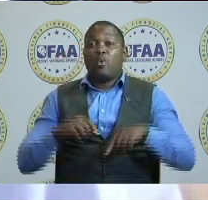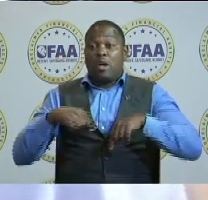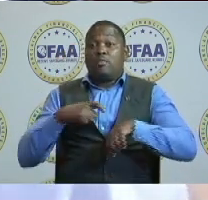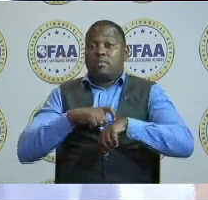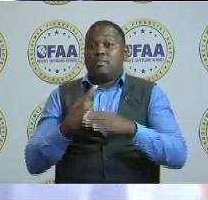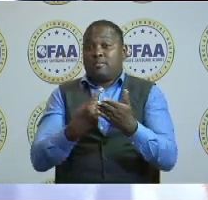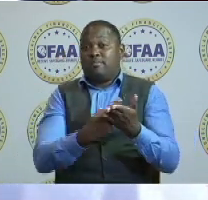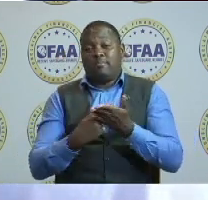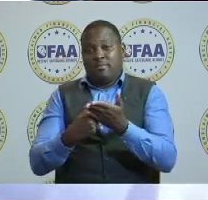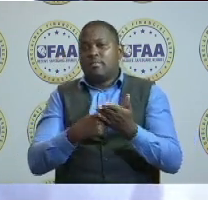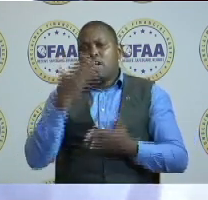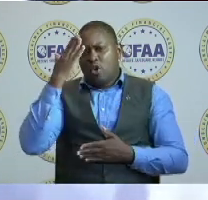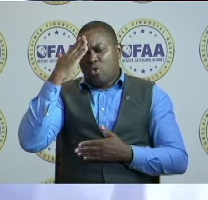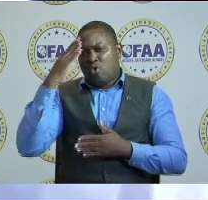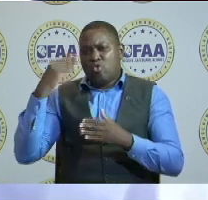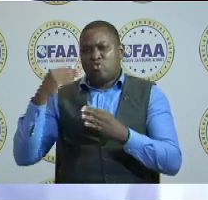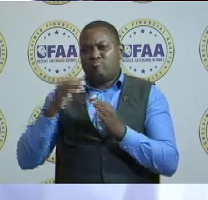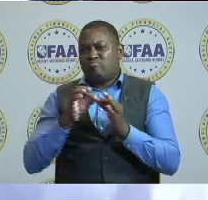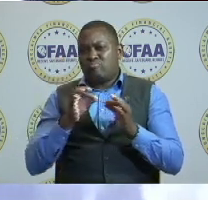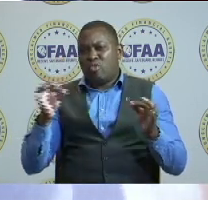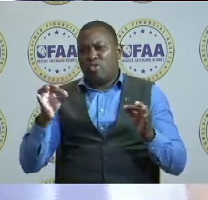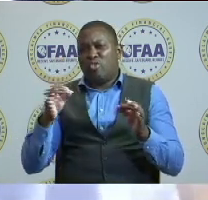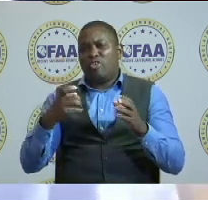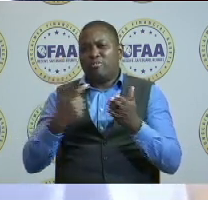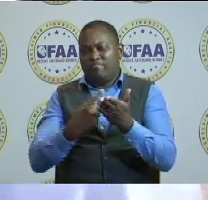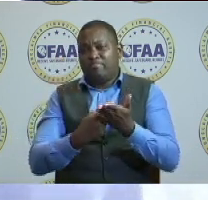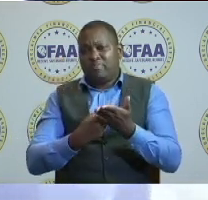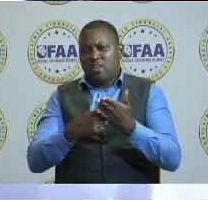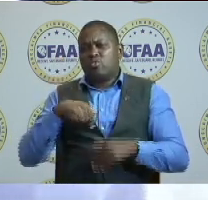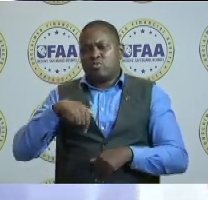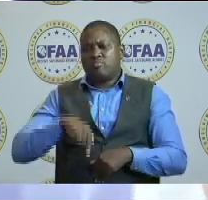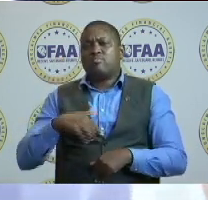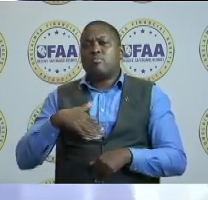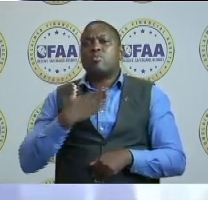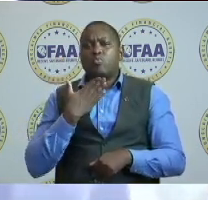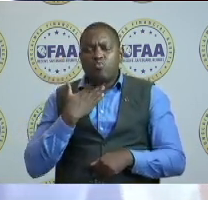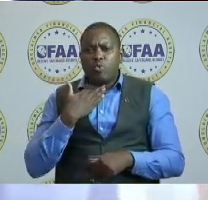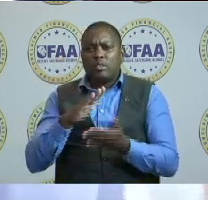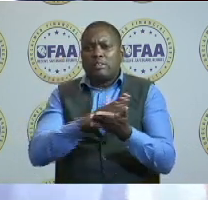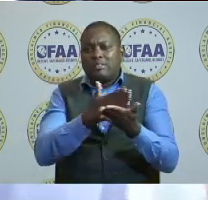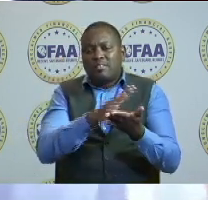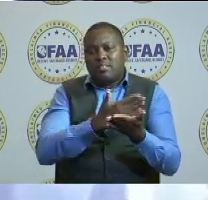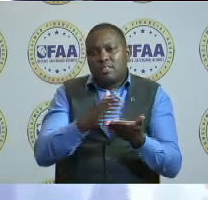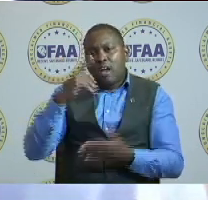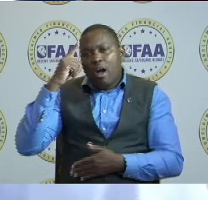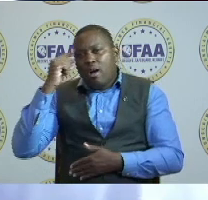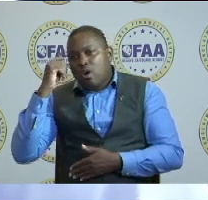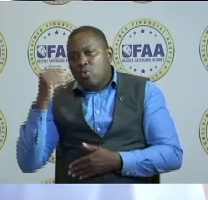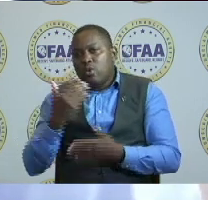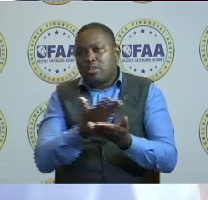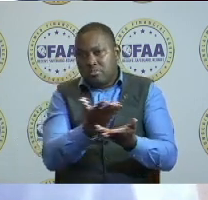know you have had a long session, mine will be looking to see how we can share some knowledge among the